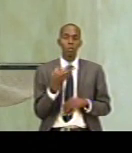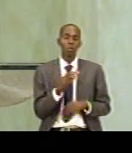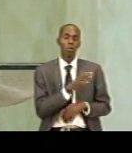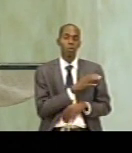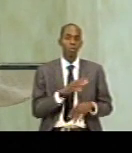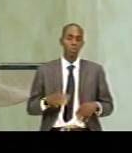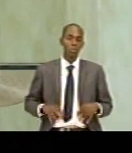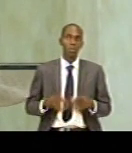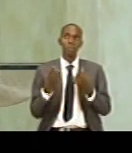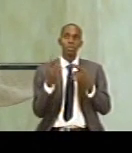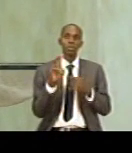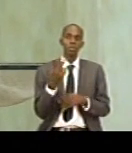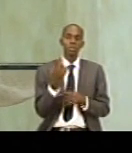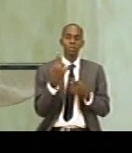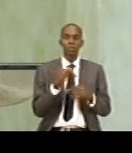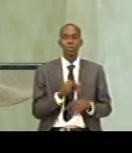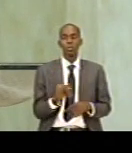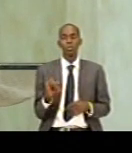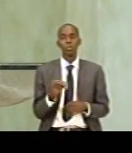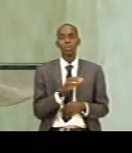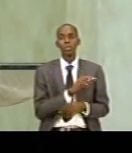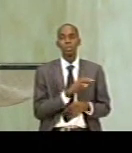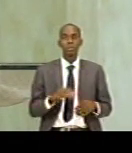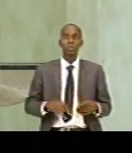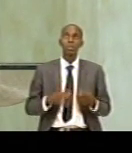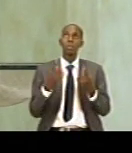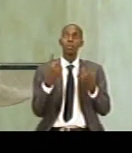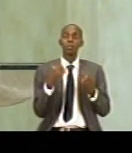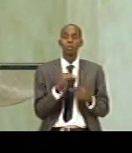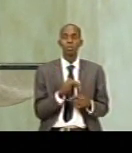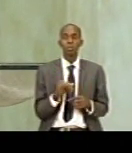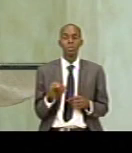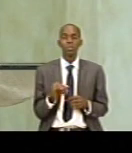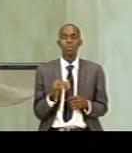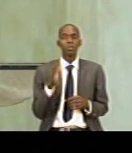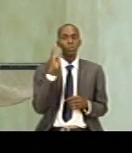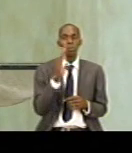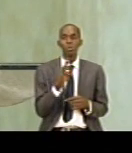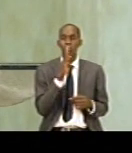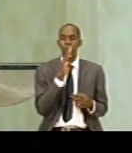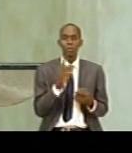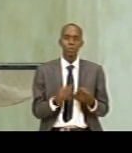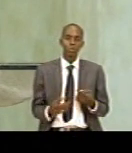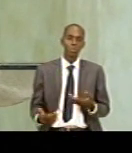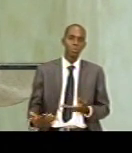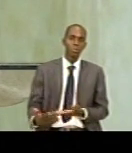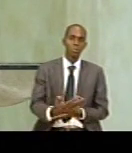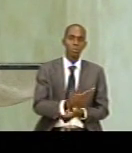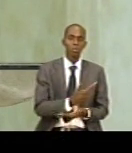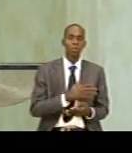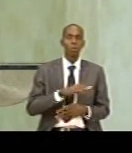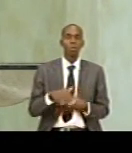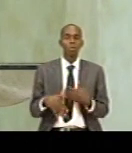the rapture will be to resurrect all dead